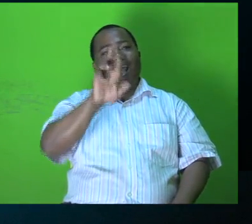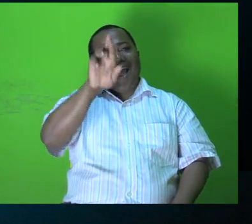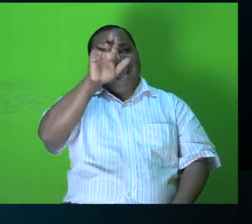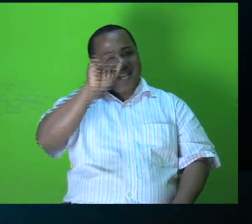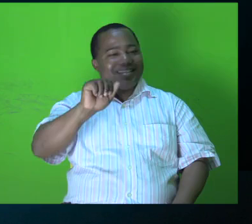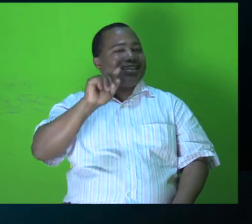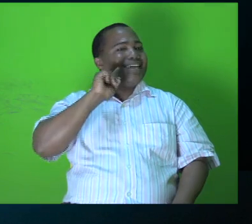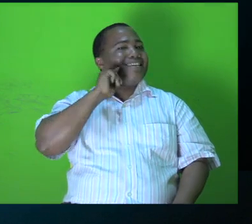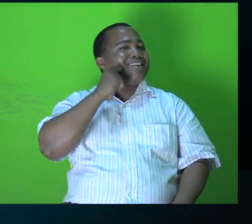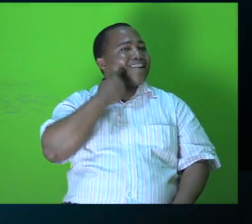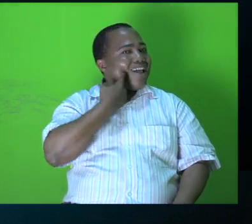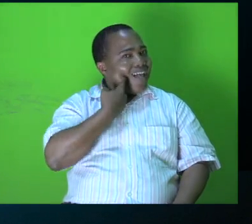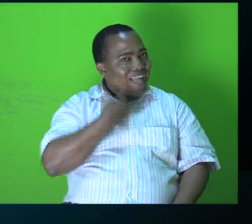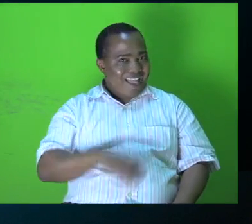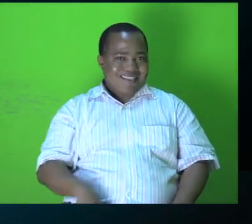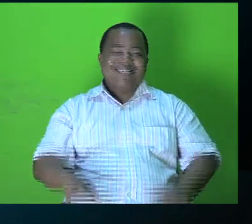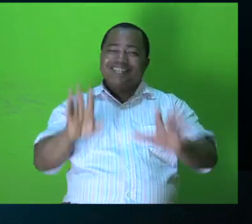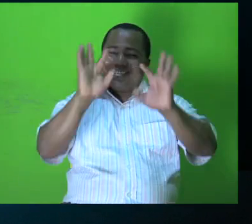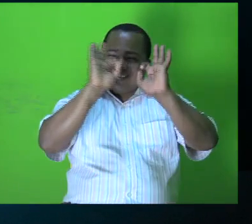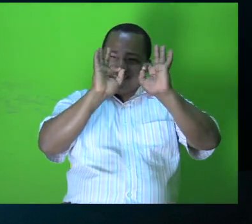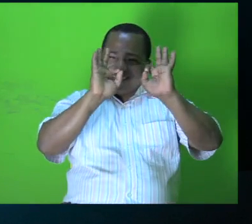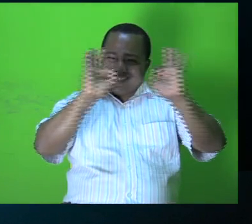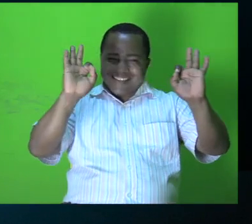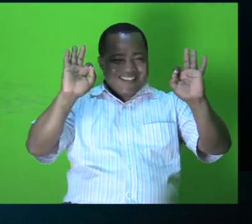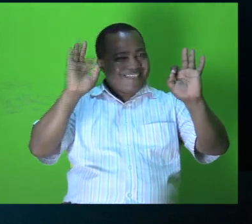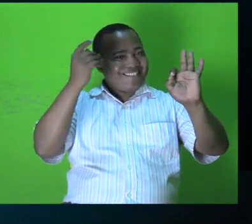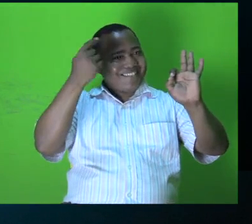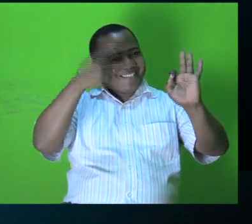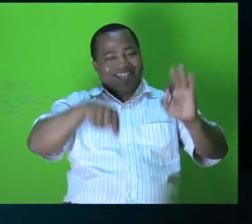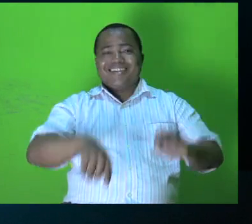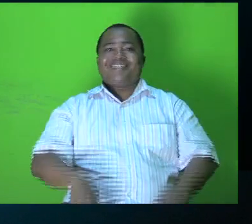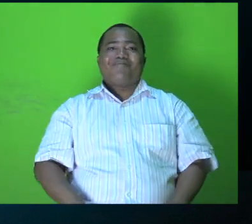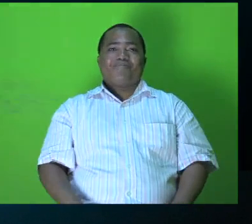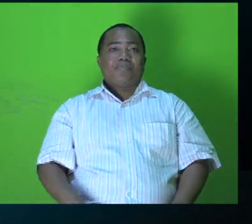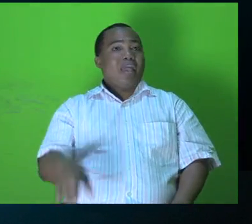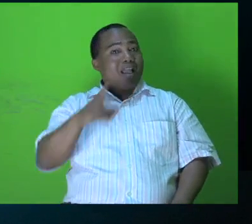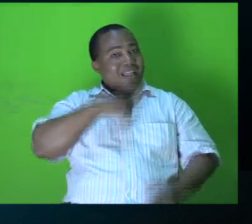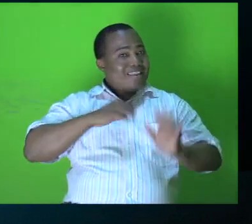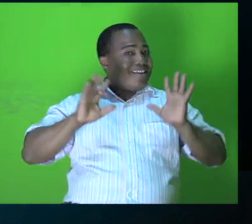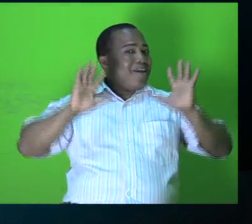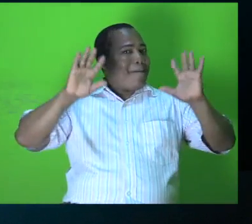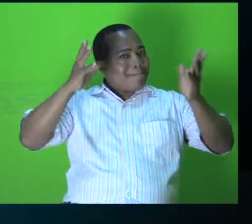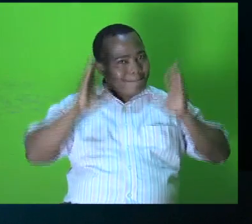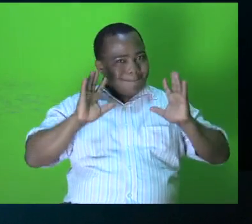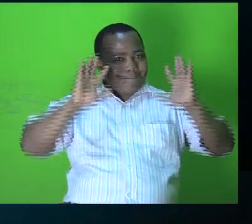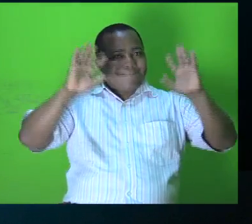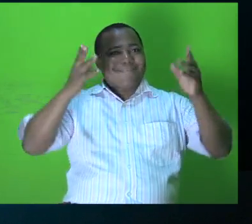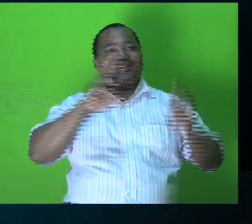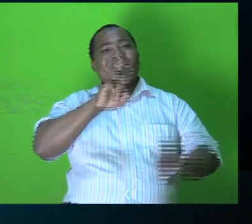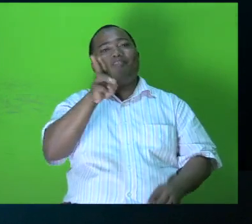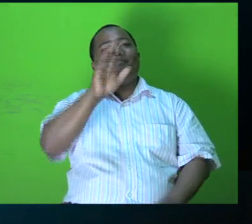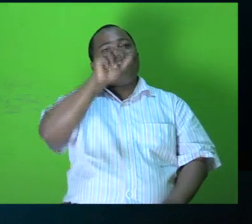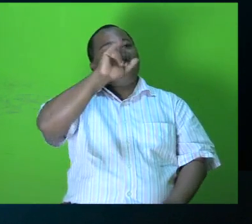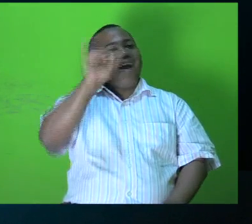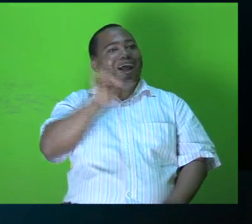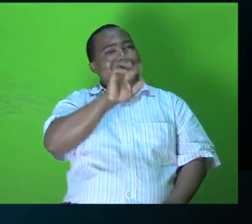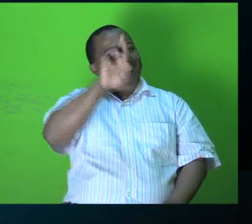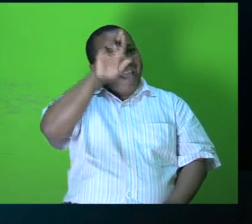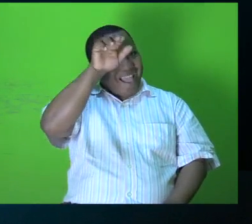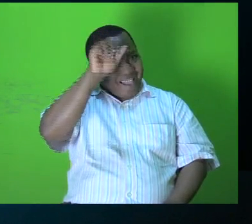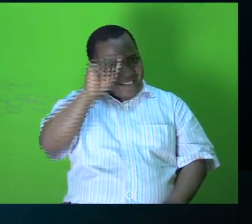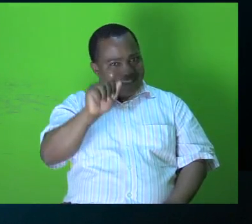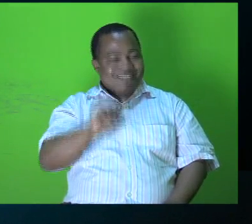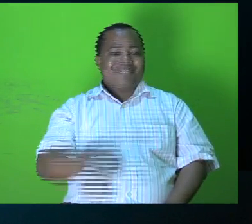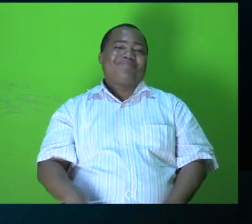Try. Nice one. Can we clap two for Hajra, please?